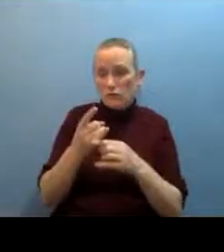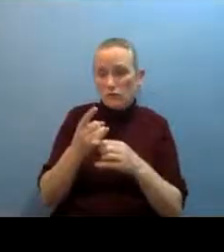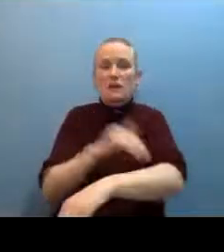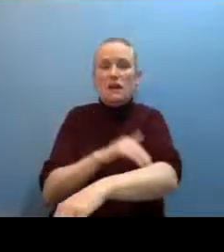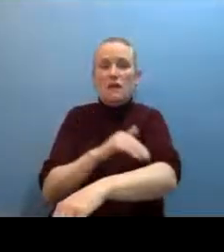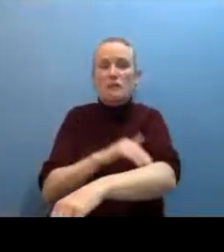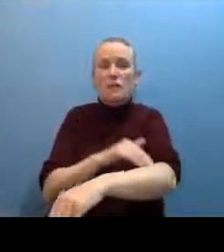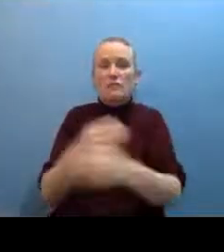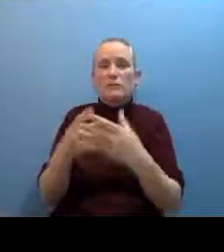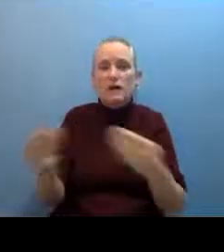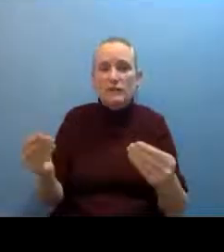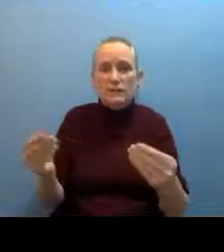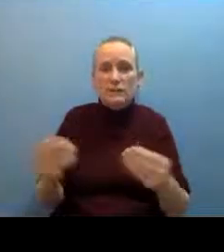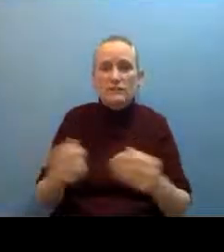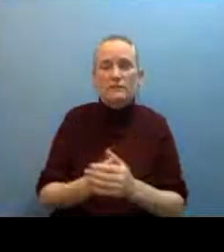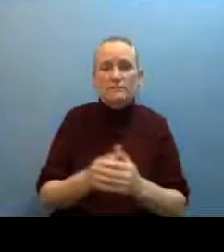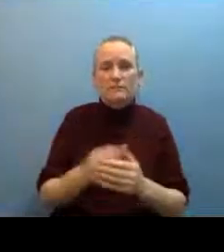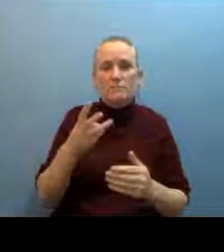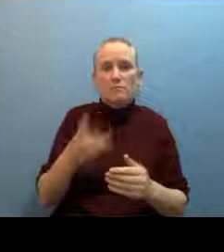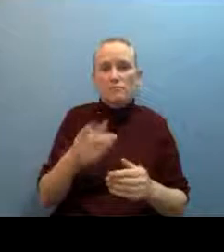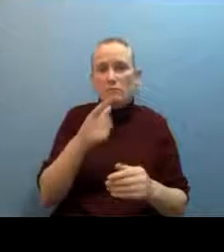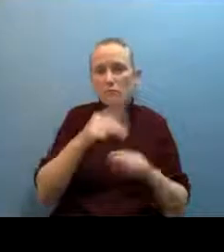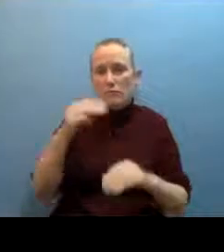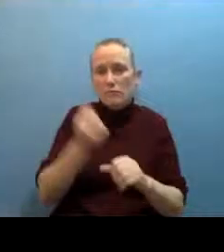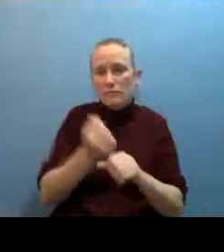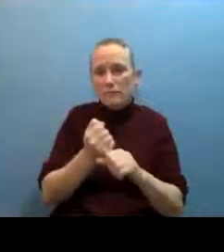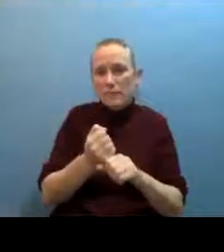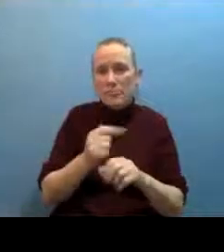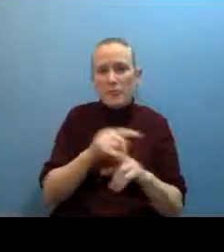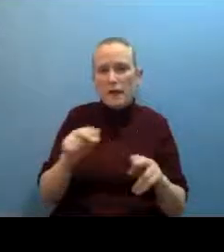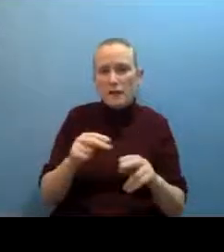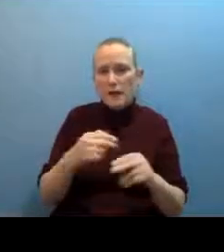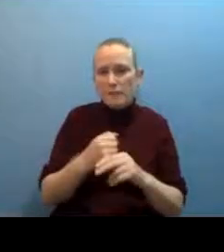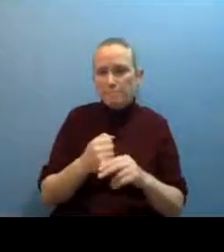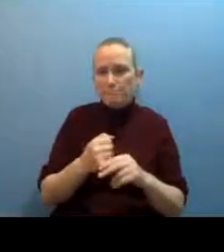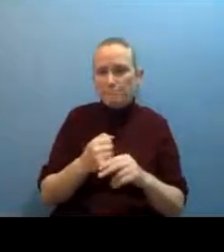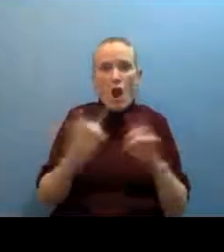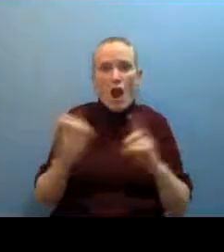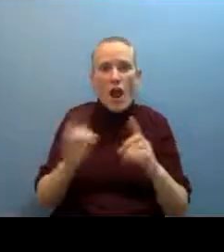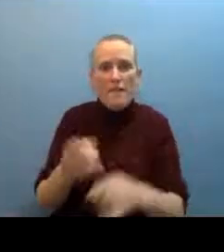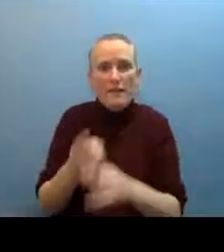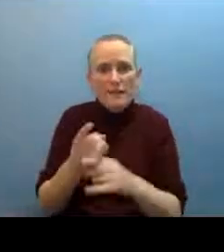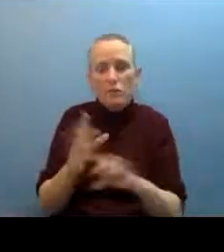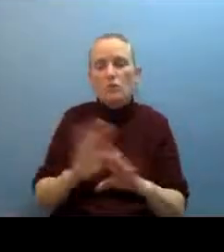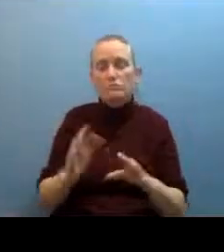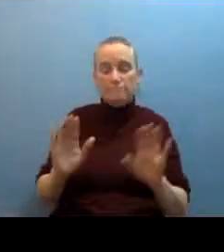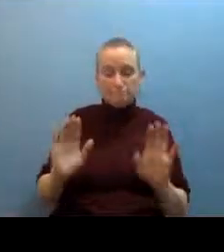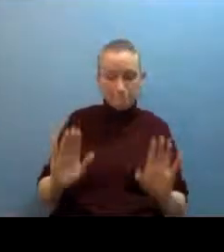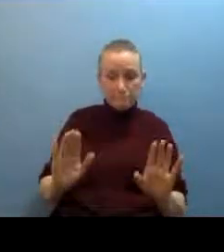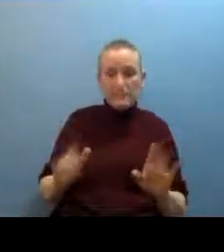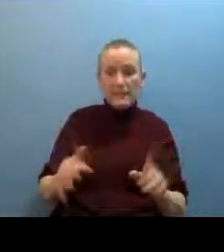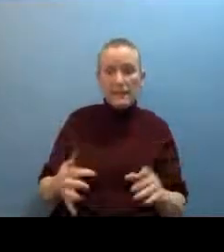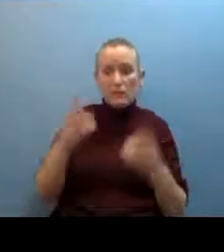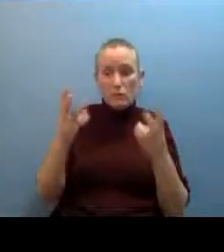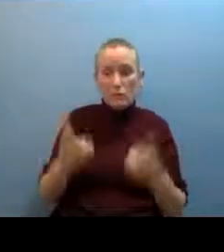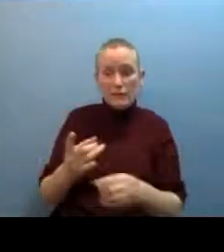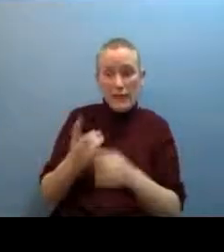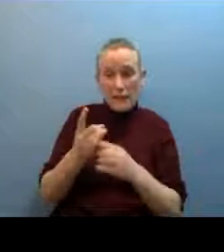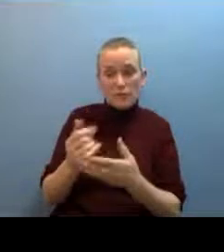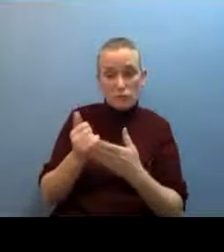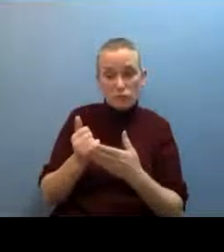more about this, but it's not rushing to problem solve for the person. It's helping them if that's something that they're looking for help and support with.